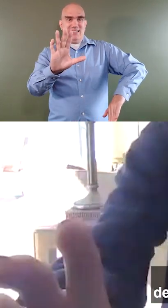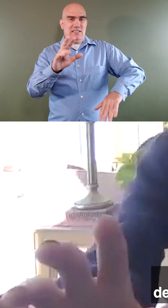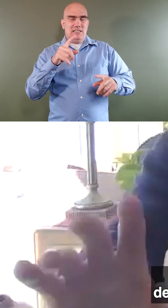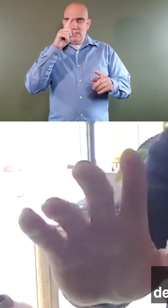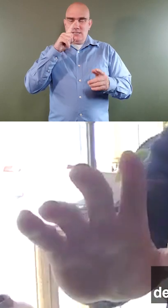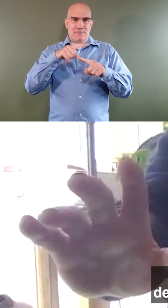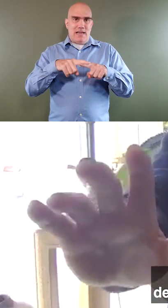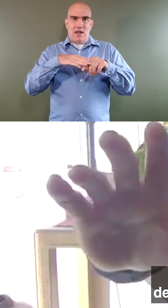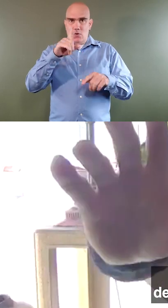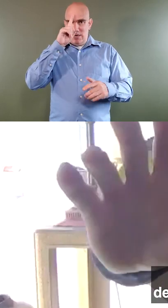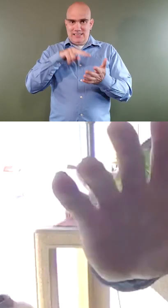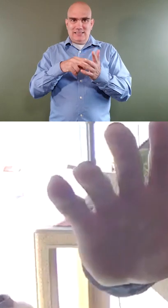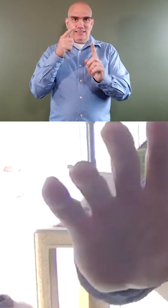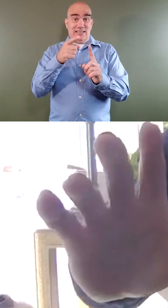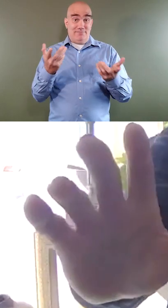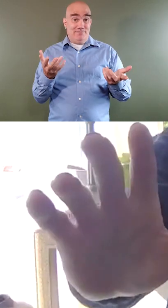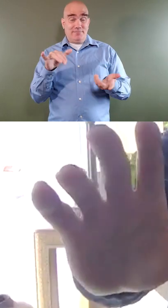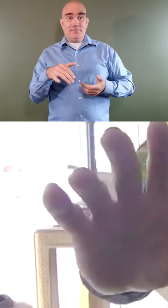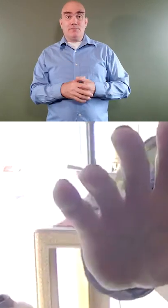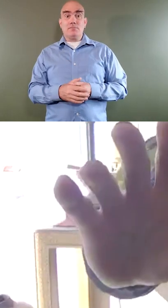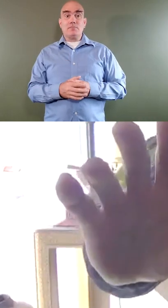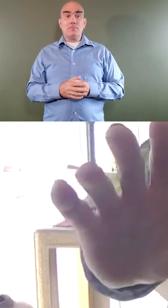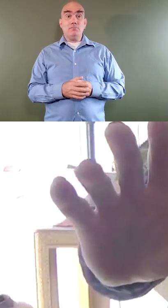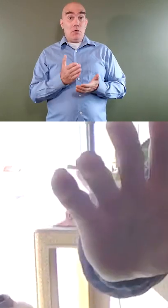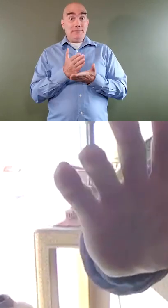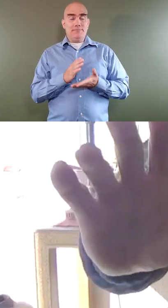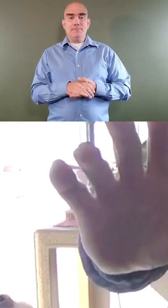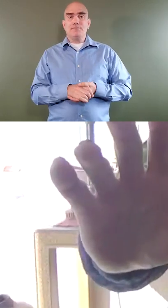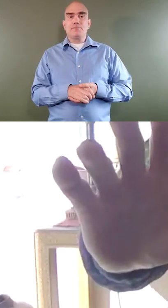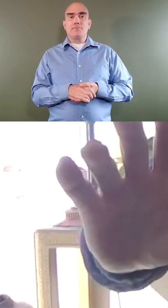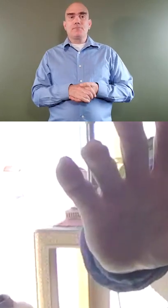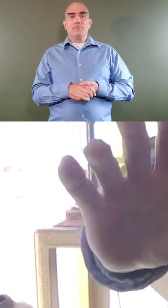on your intent. Again, all right.